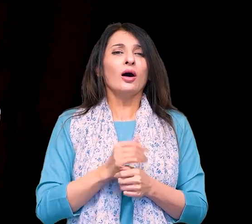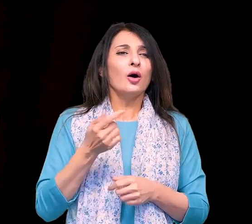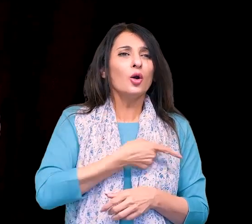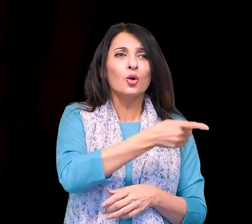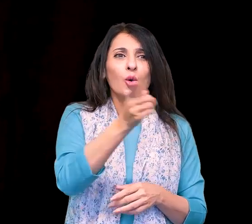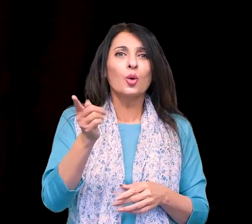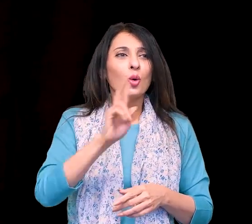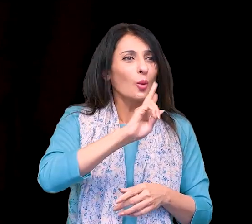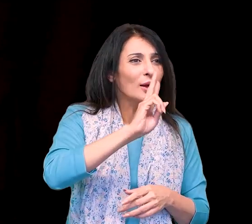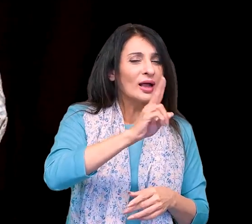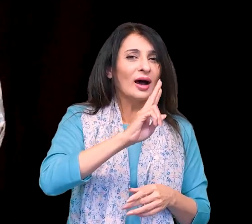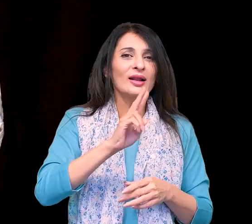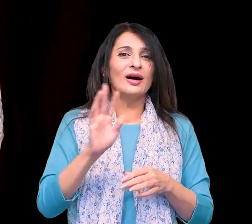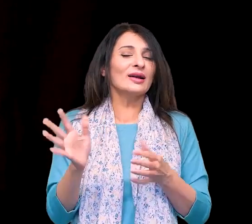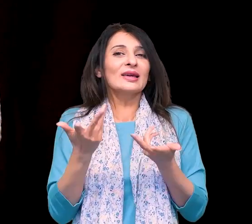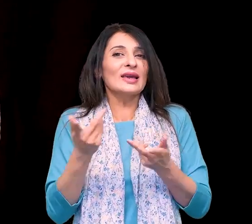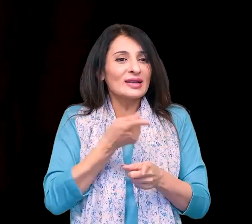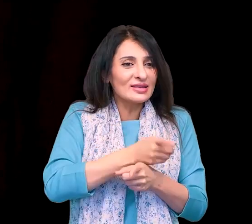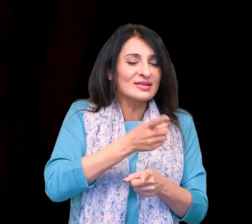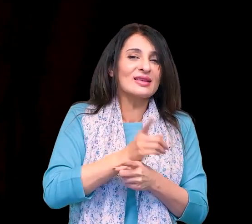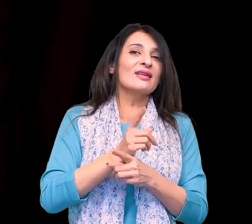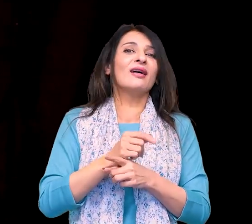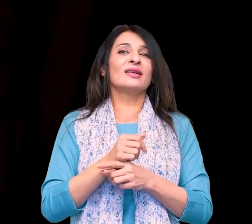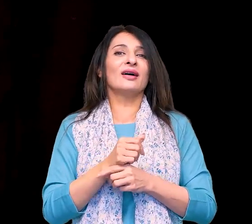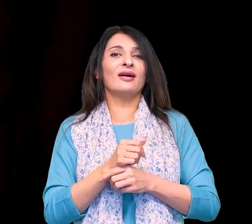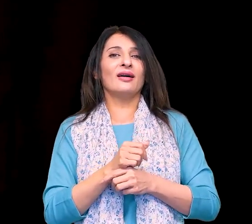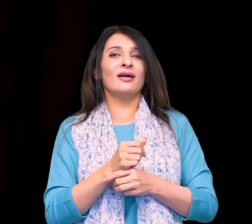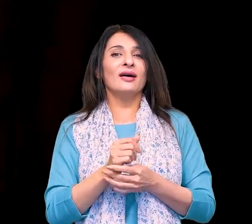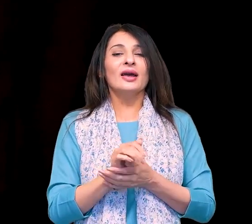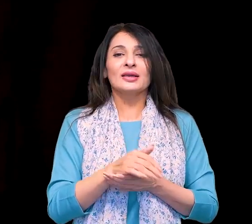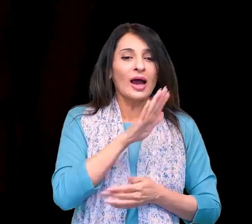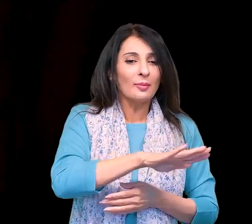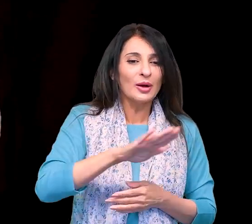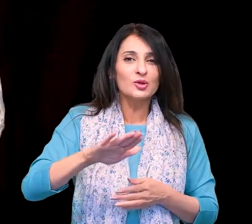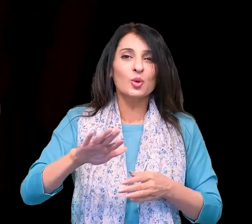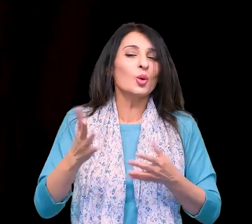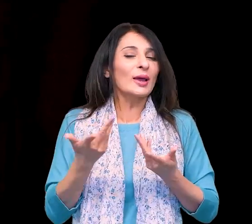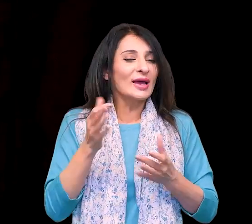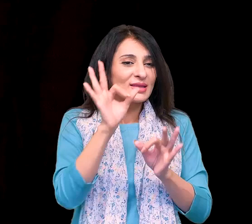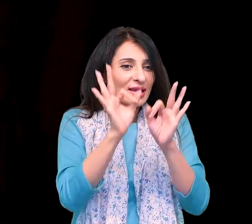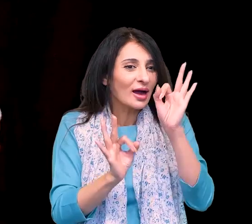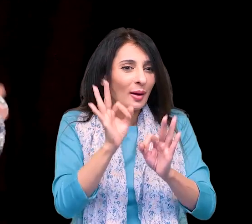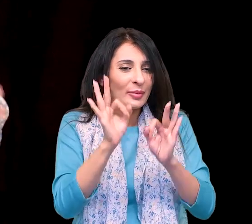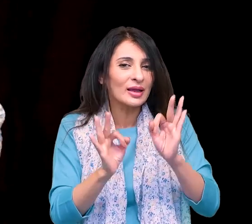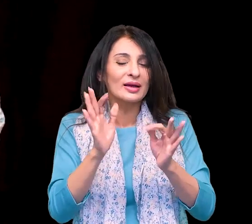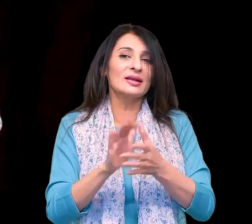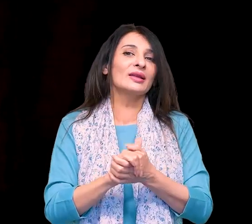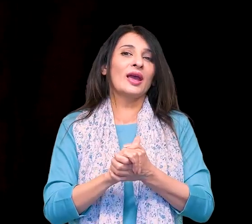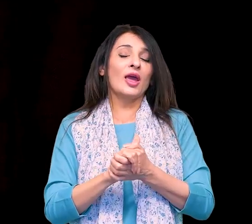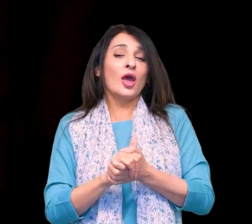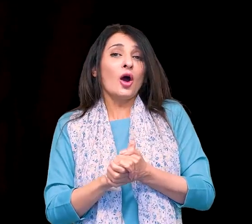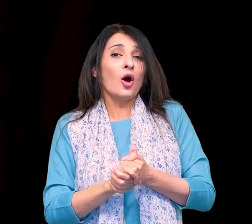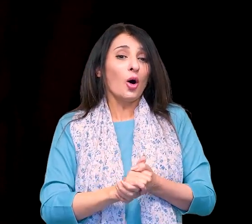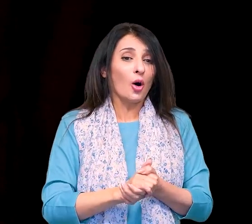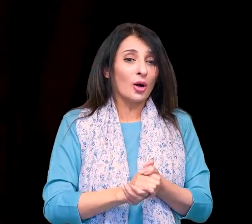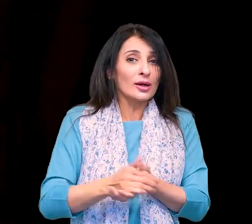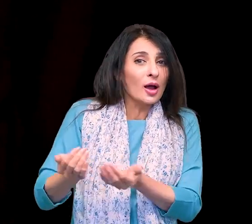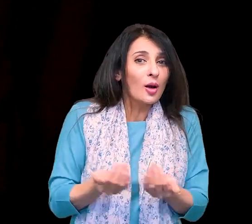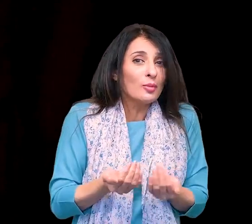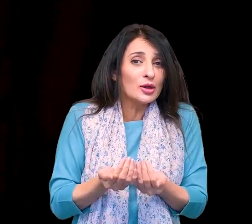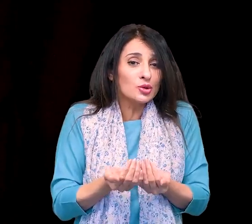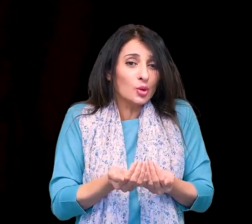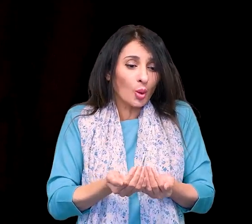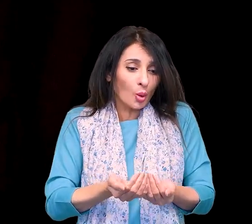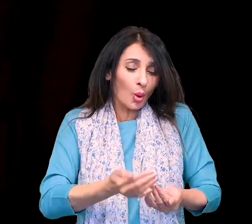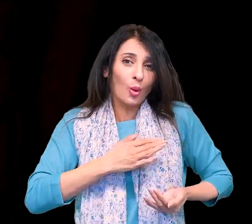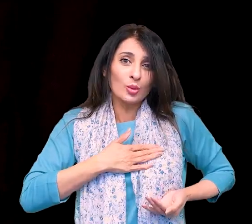Like XYZ. And making sure that these Ammis are getting expert advice along with the advice from seasoned Ammis is